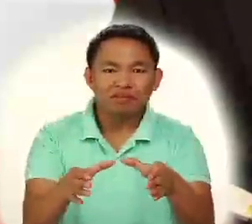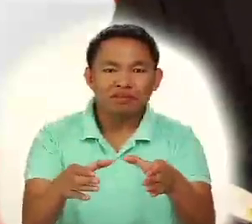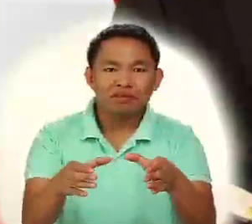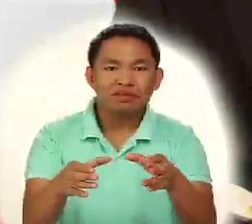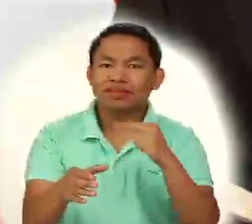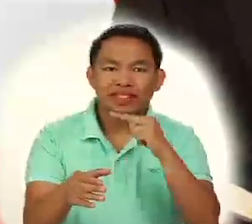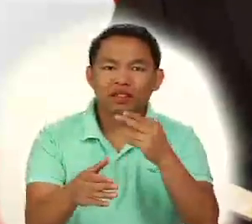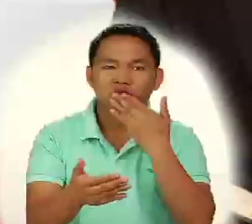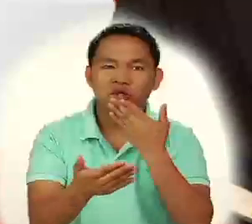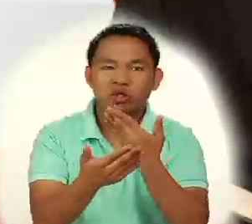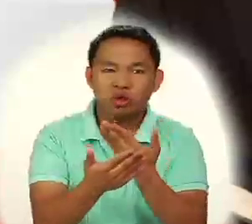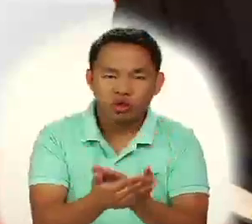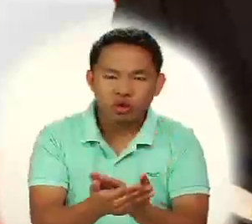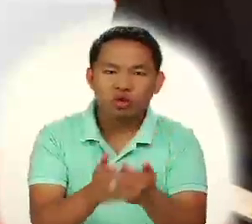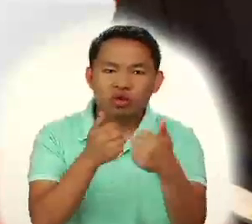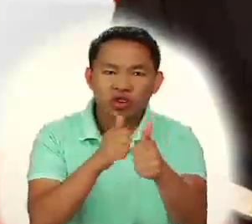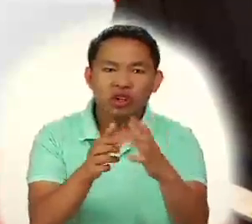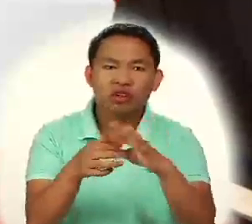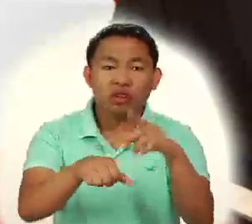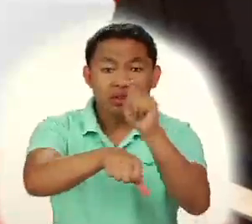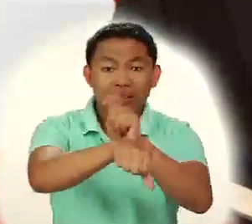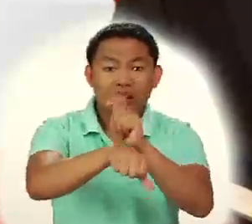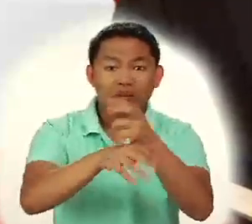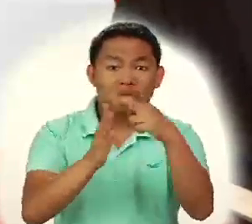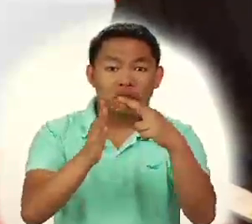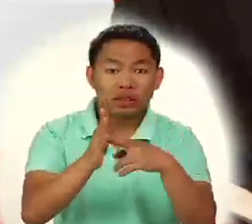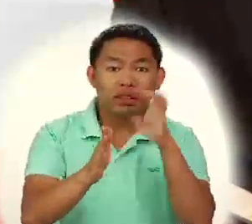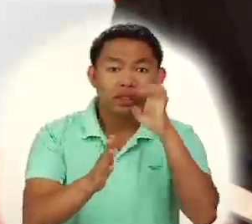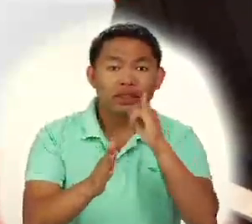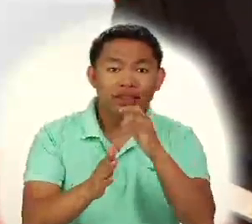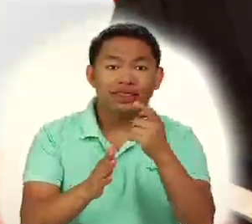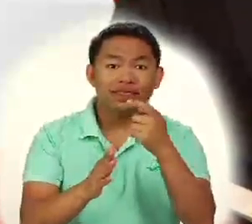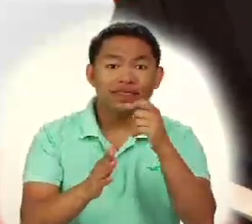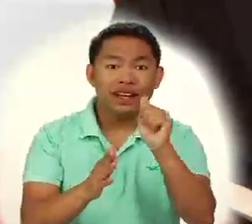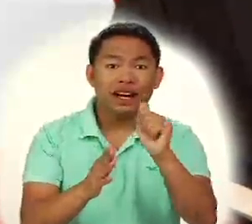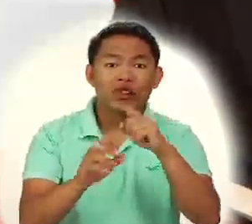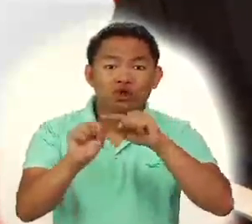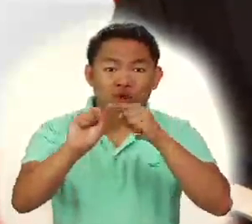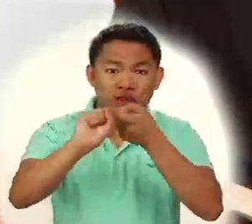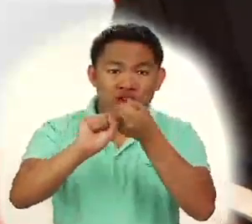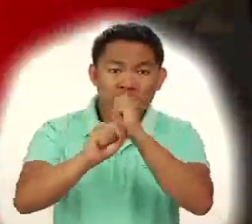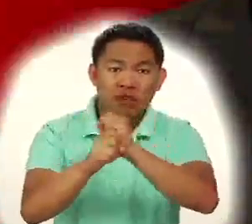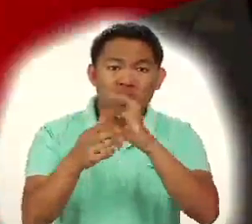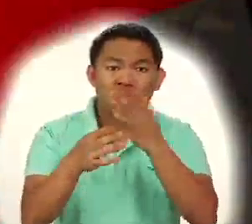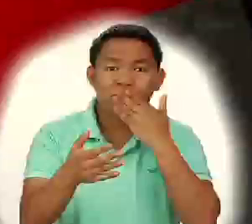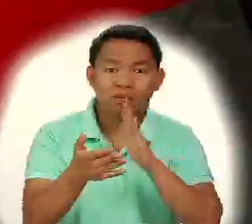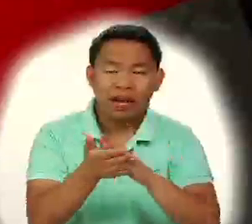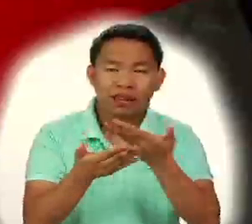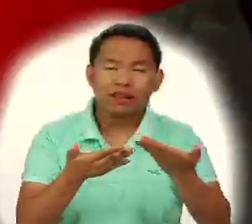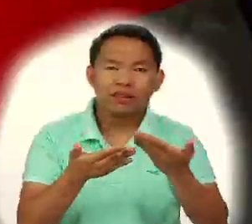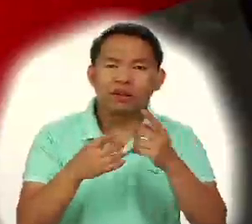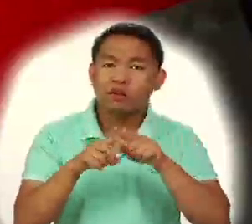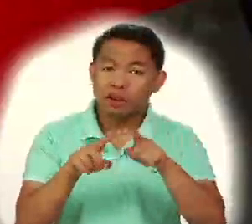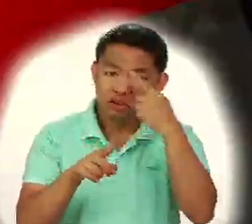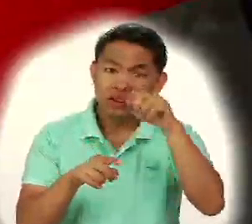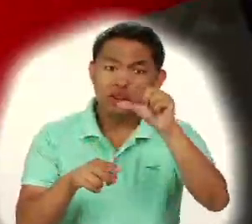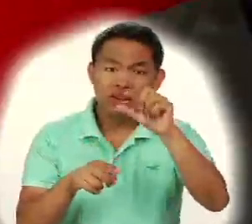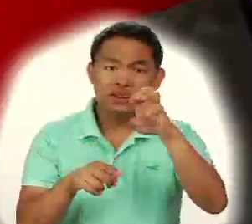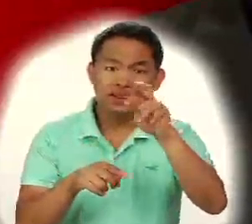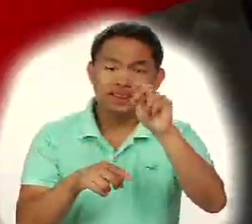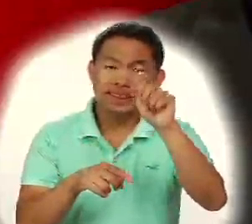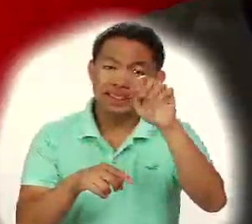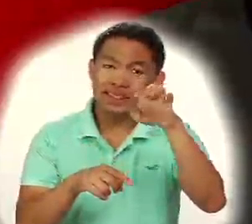a good follower of the temple rules. He is a scandal. And for the